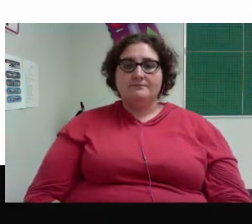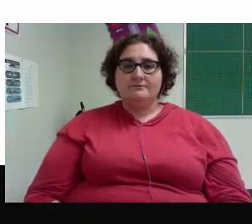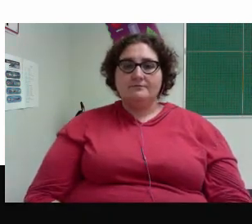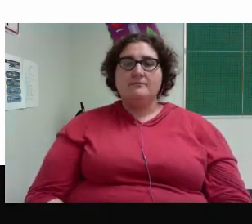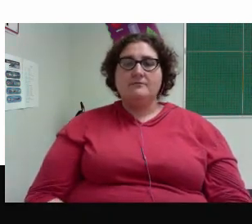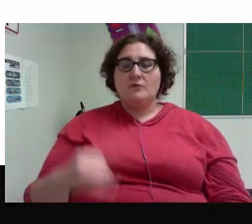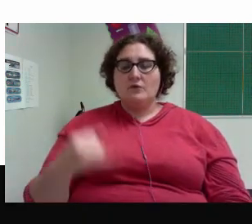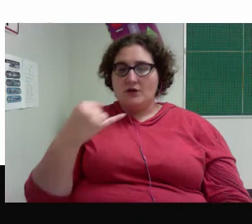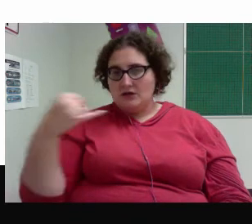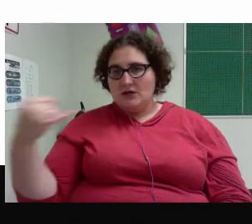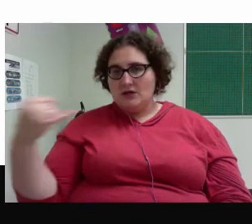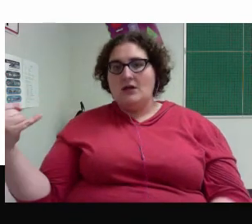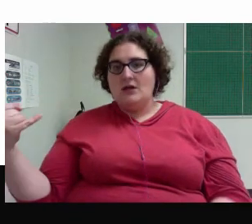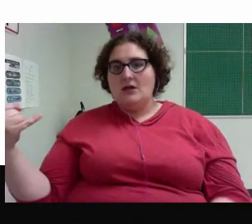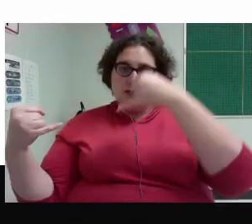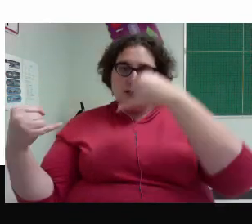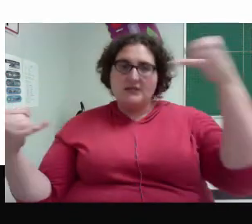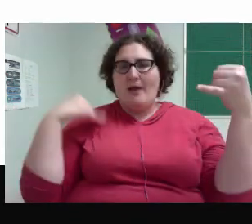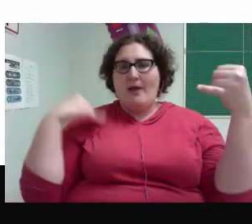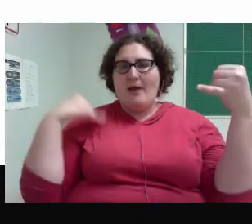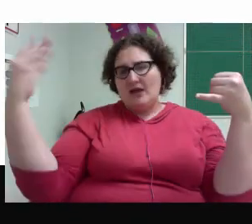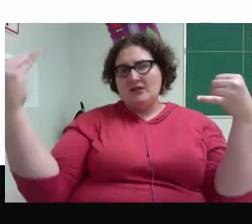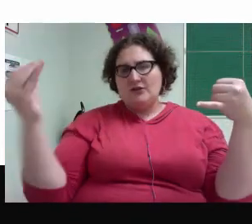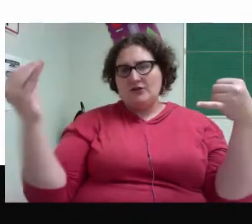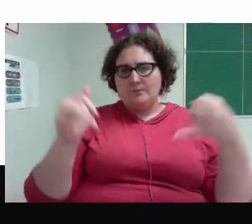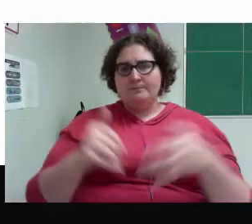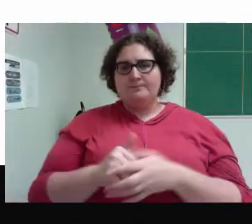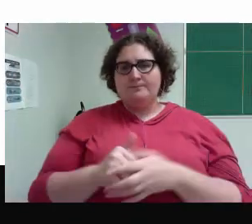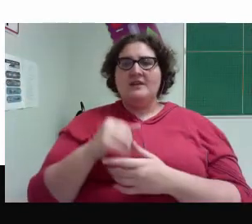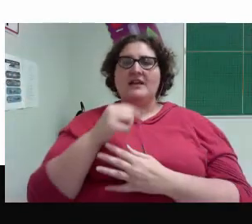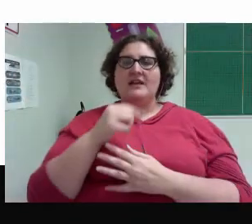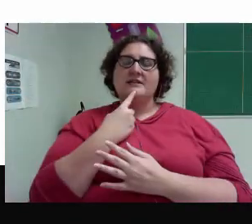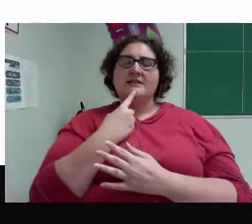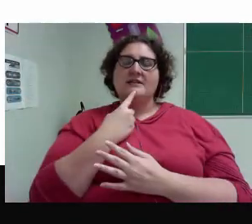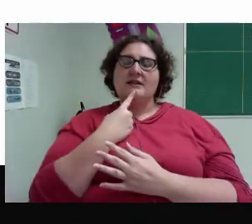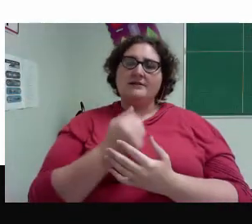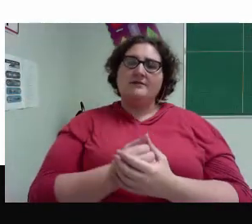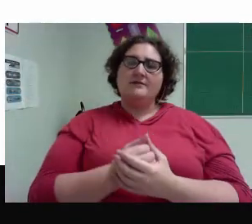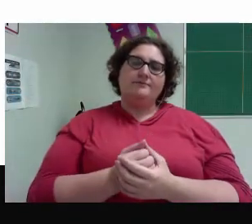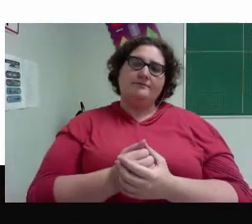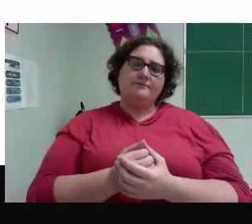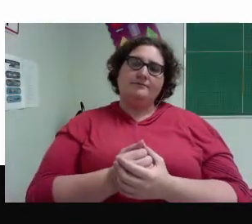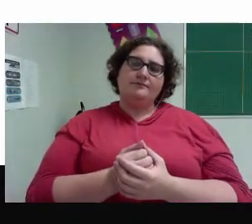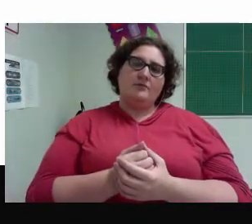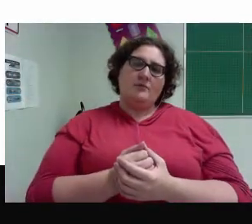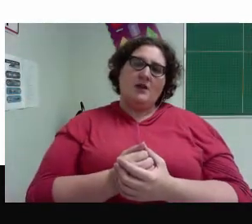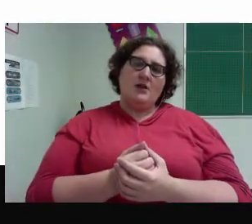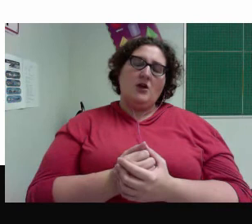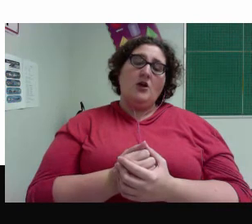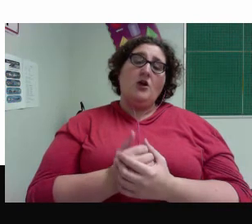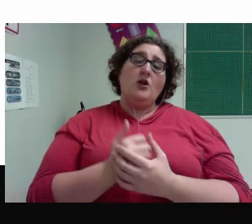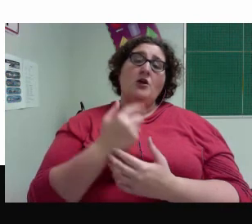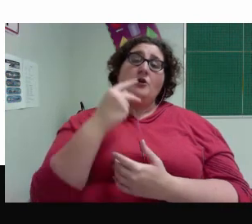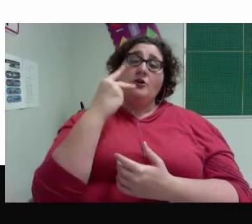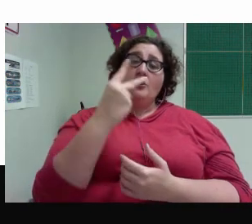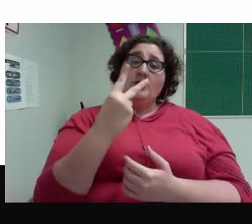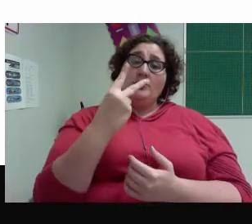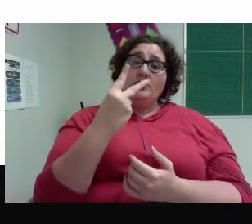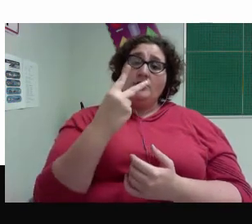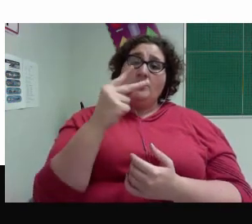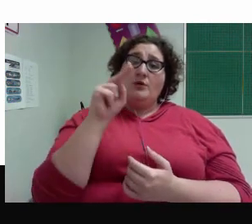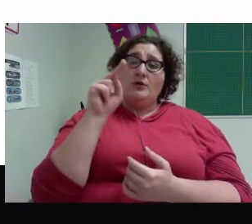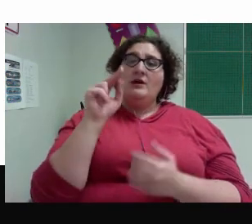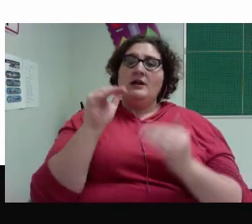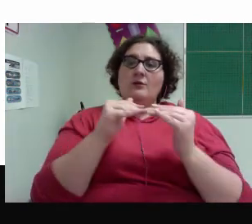And we're going to extend it out so we have our exterior angles. Okay, and it said that two of the angle measures was 53.